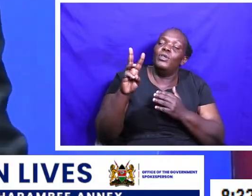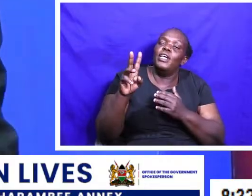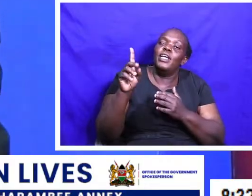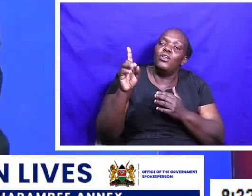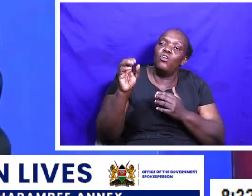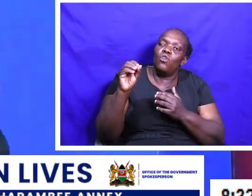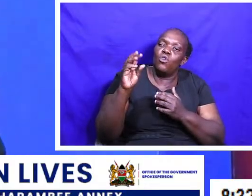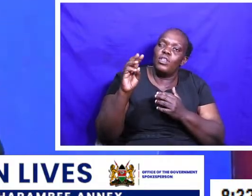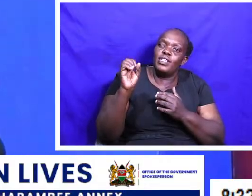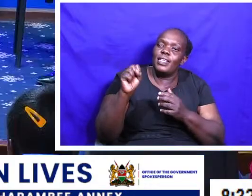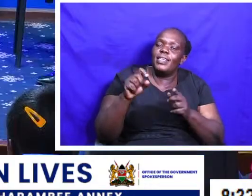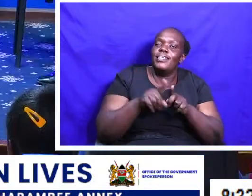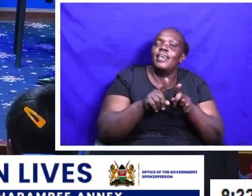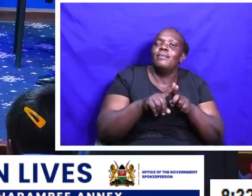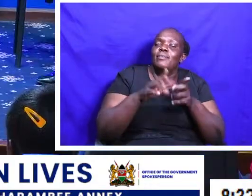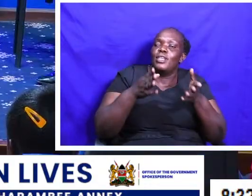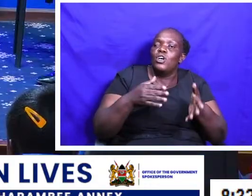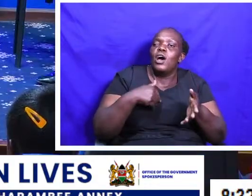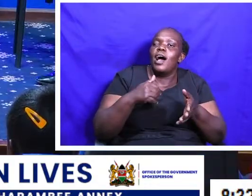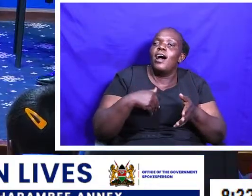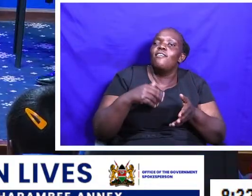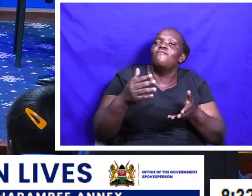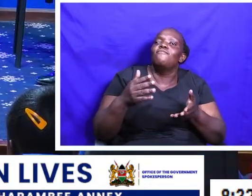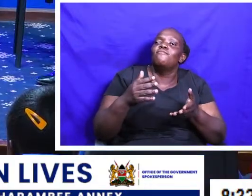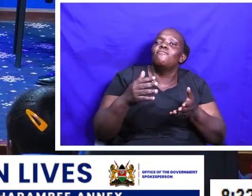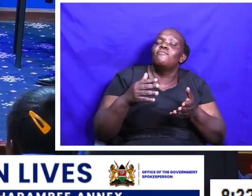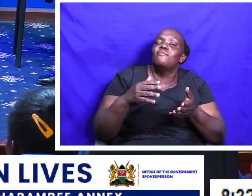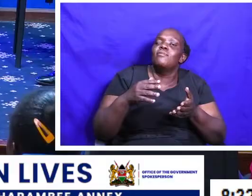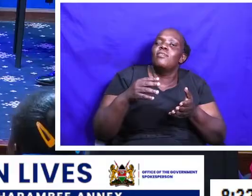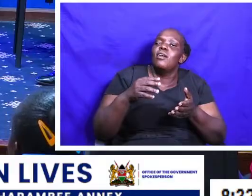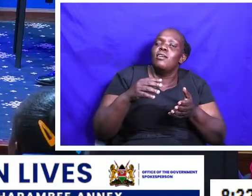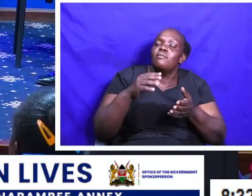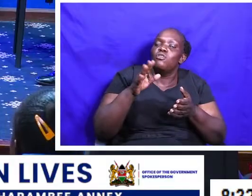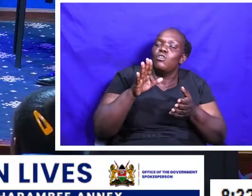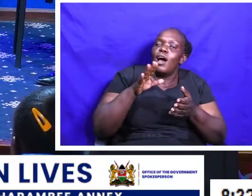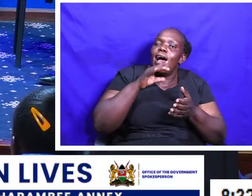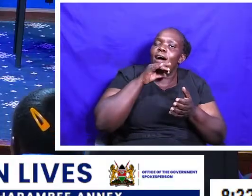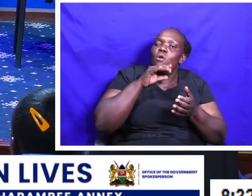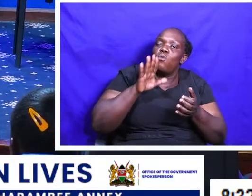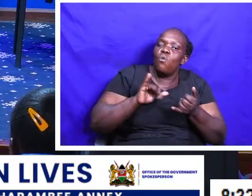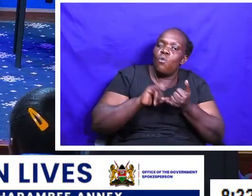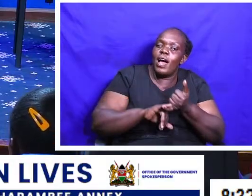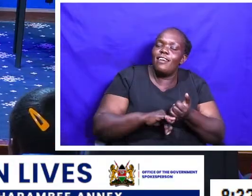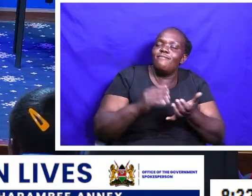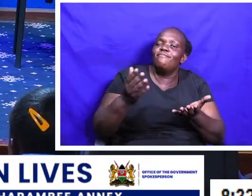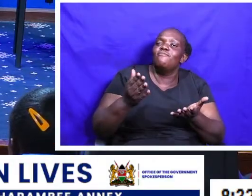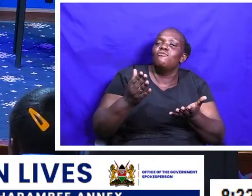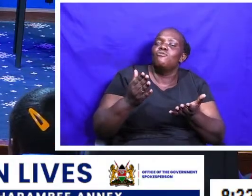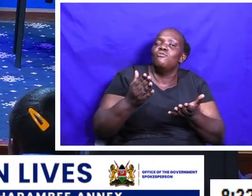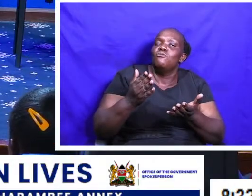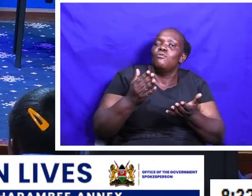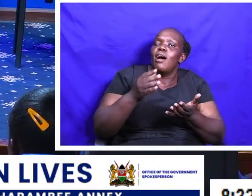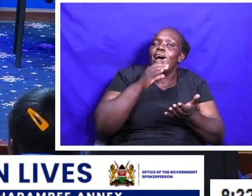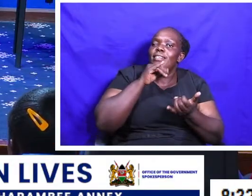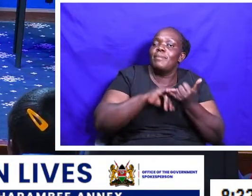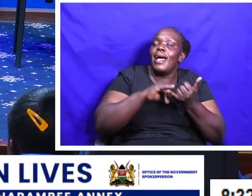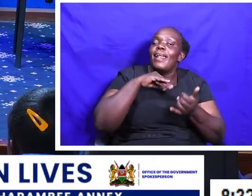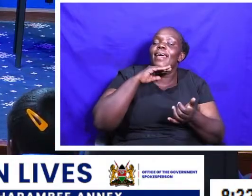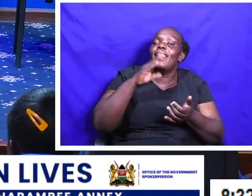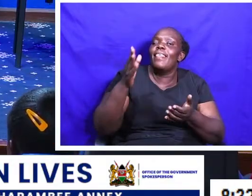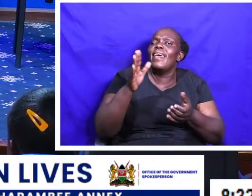widows. Yeah. So now we have widows who, again, now that's where the Mama Mboga comes in. You know, a lot of Mama Mboga